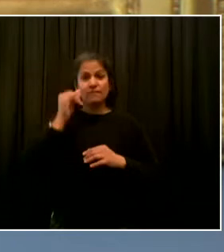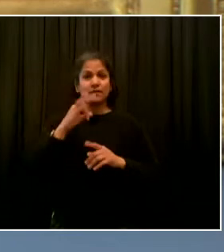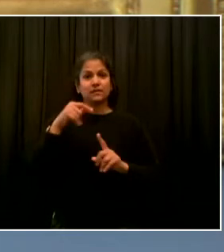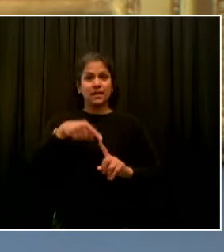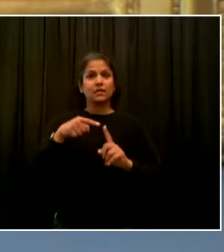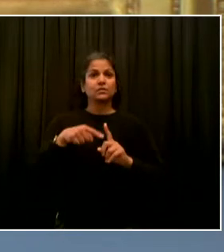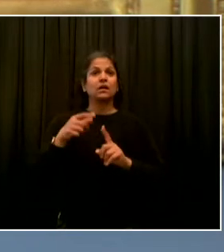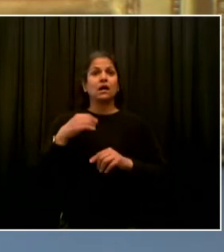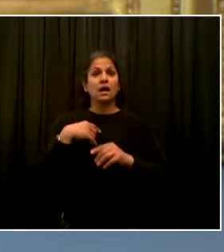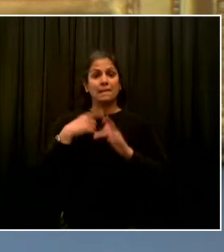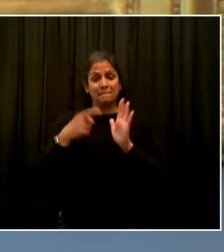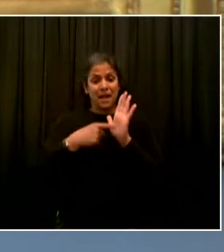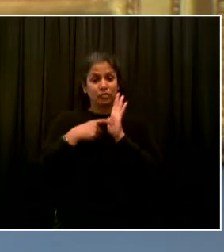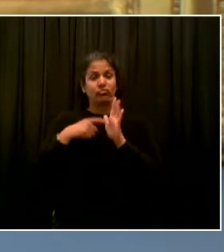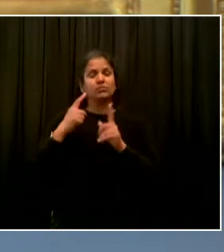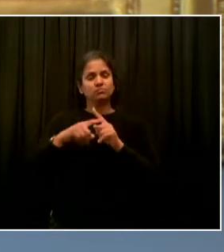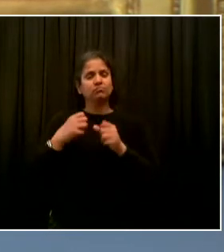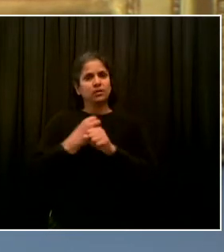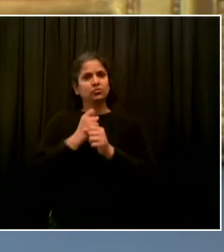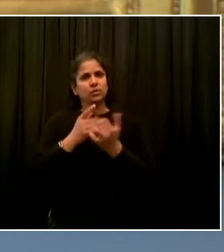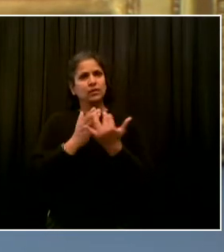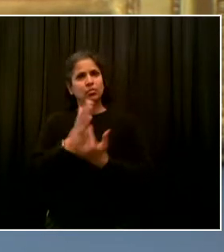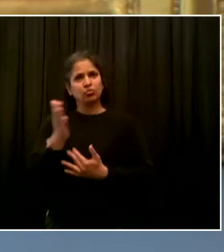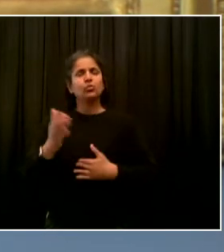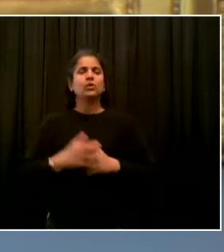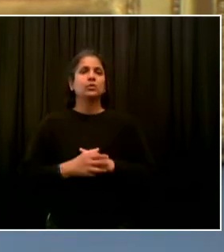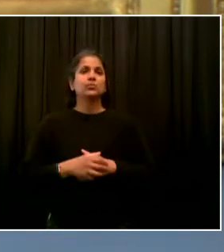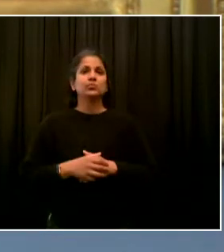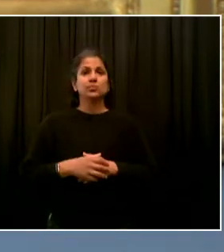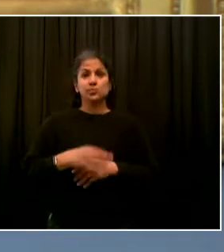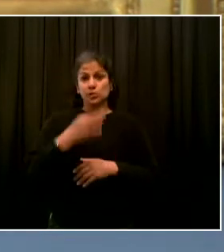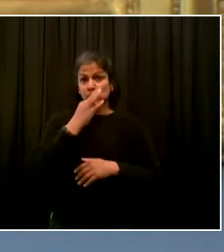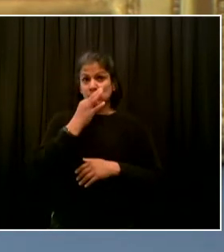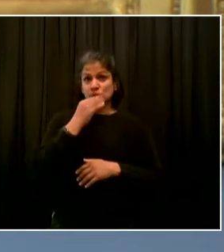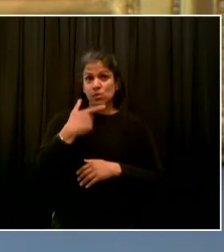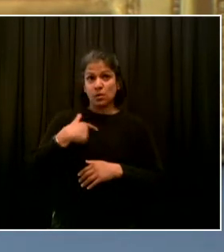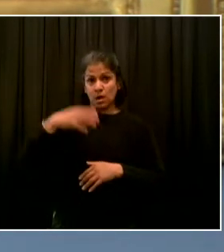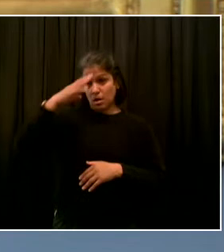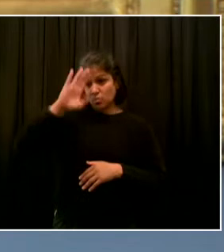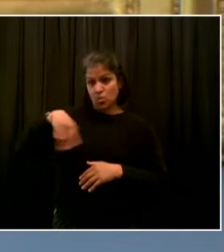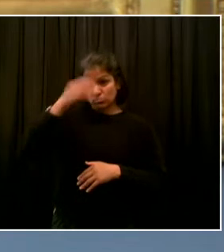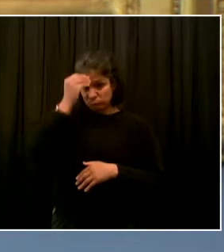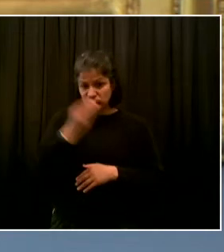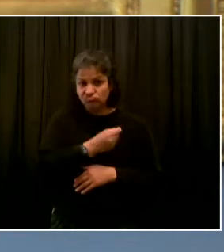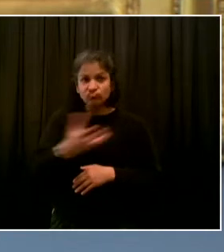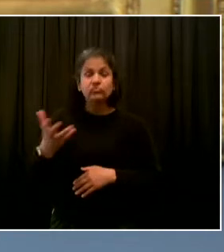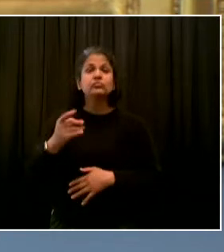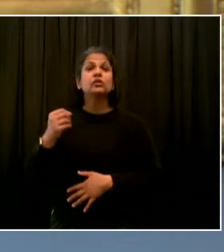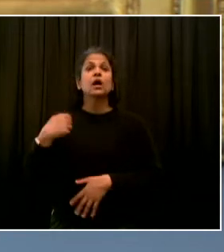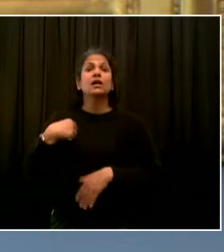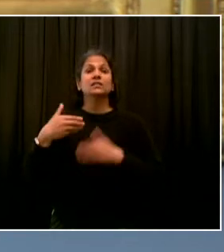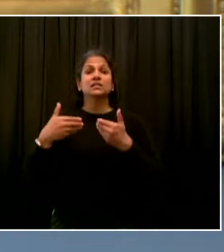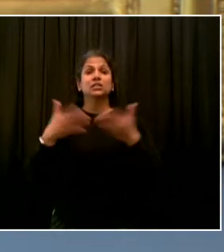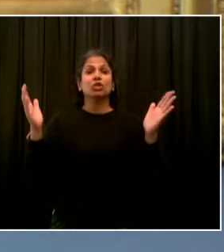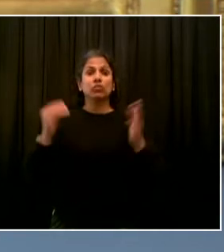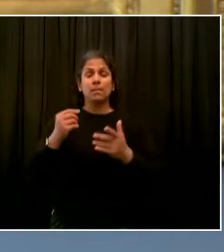we are known, we'll make sure Marsha knows so she can let everyone else knows.